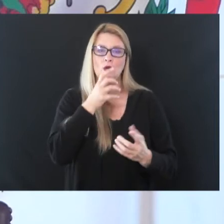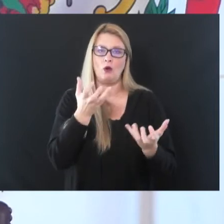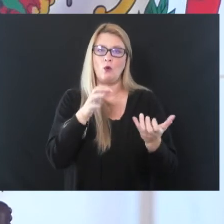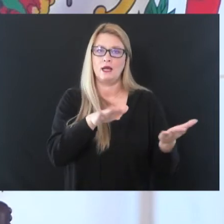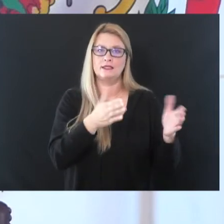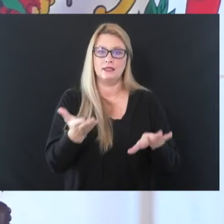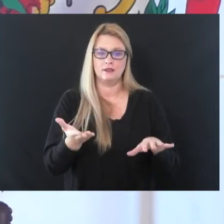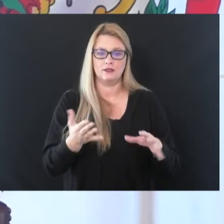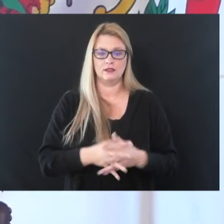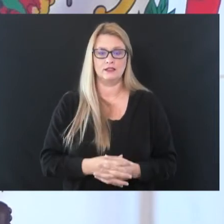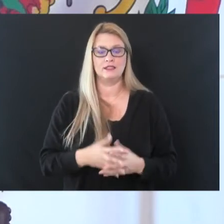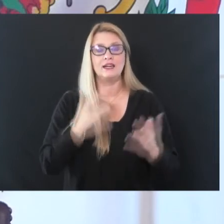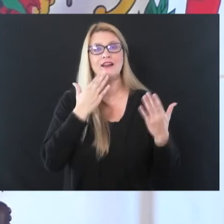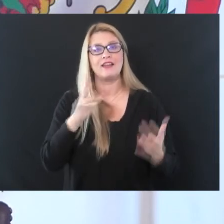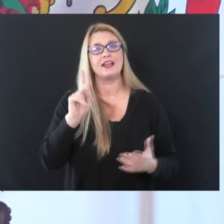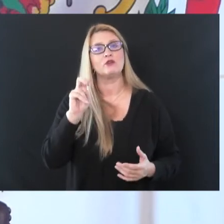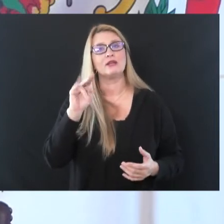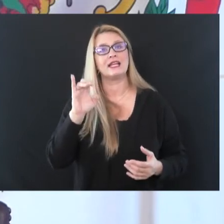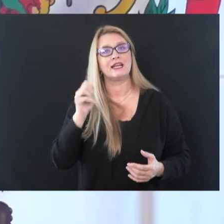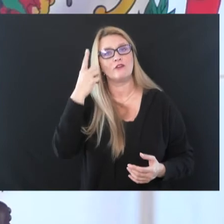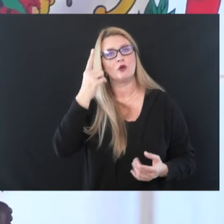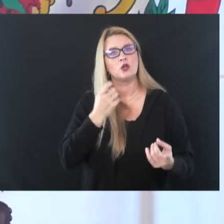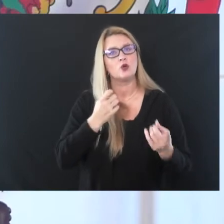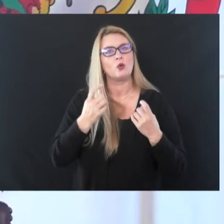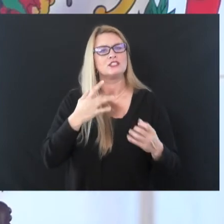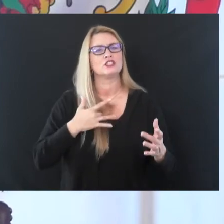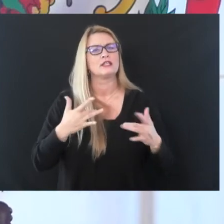And thank you, Kenny, for the questions and your concerns.